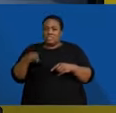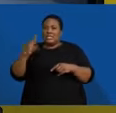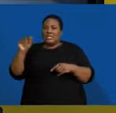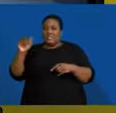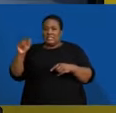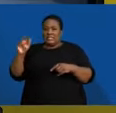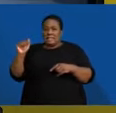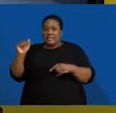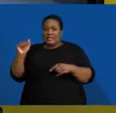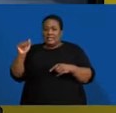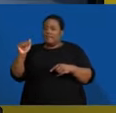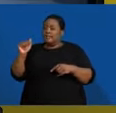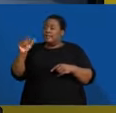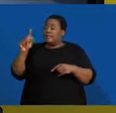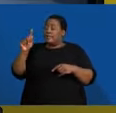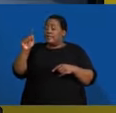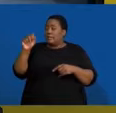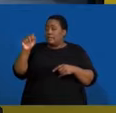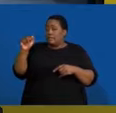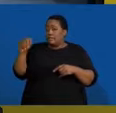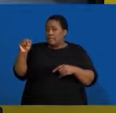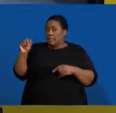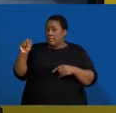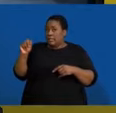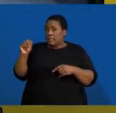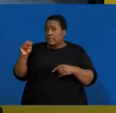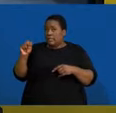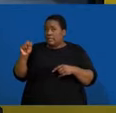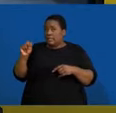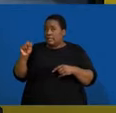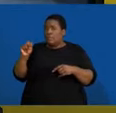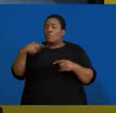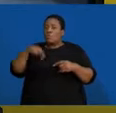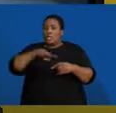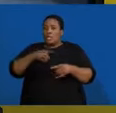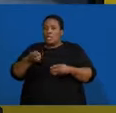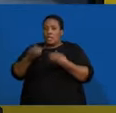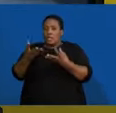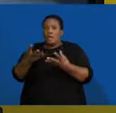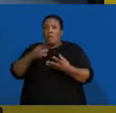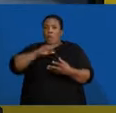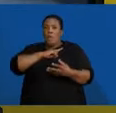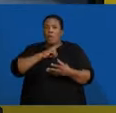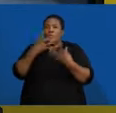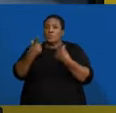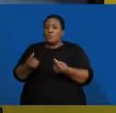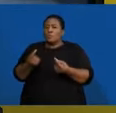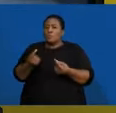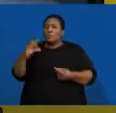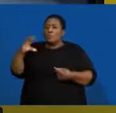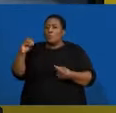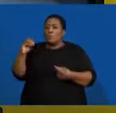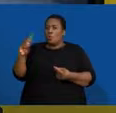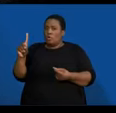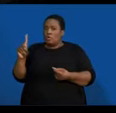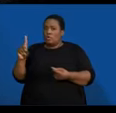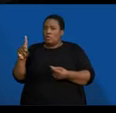is cot. But we hardly give you the co-function of tan because we don't do cot when we get to grade